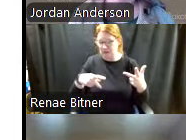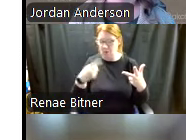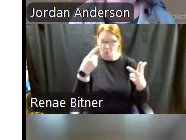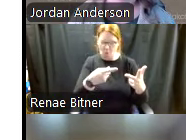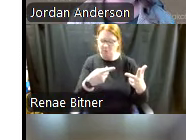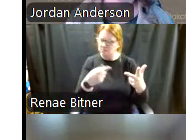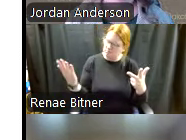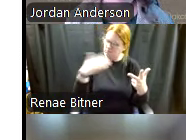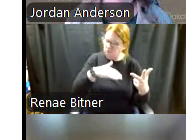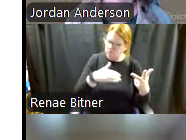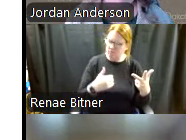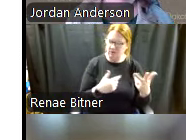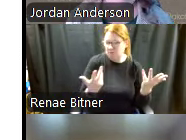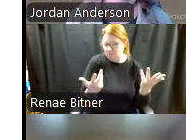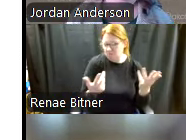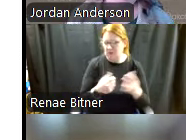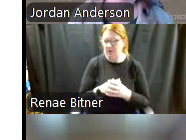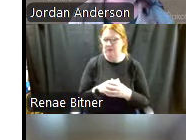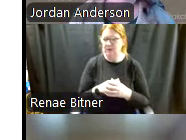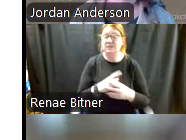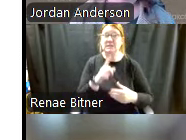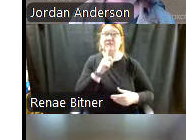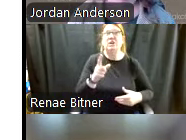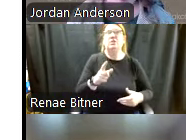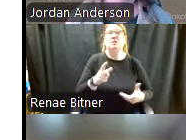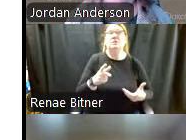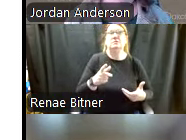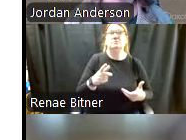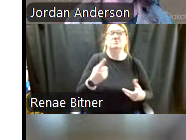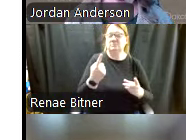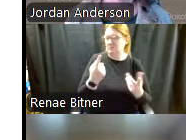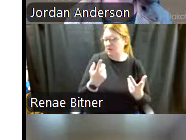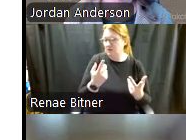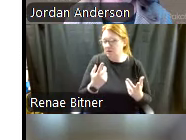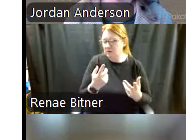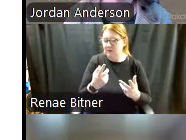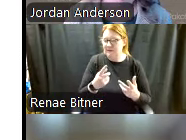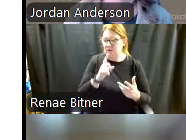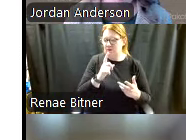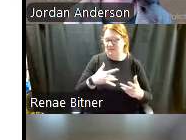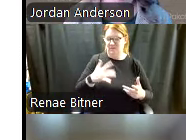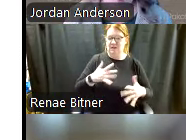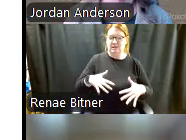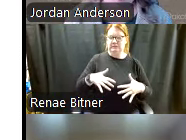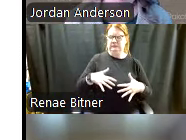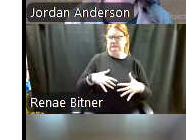lot of times I think it's natural to feel hesitant, to want to, you know, add new people into your home when you're already